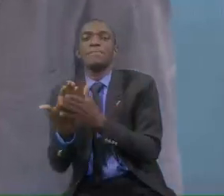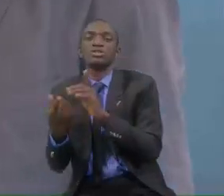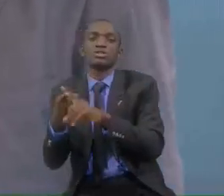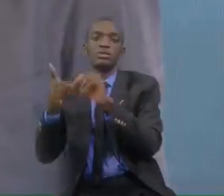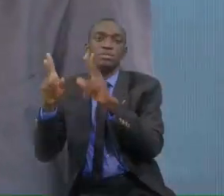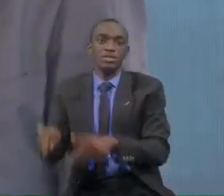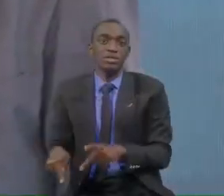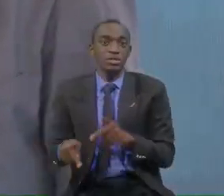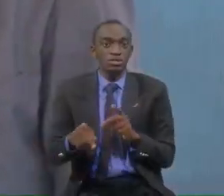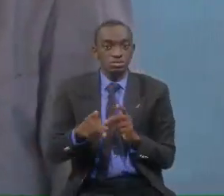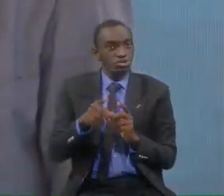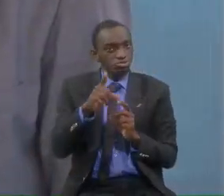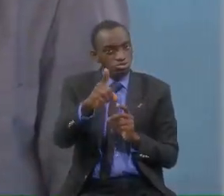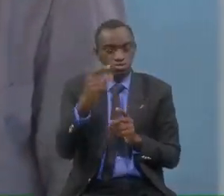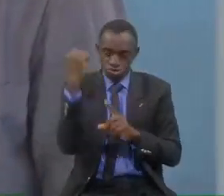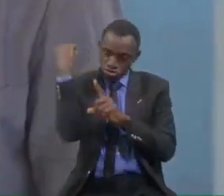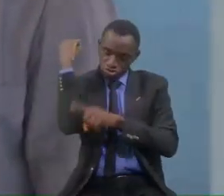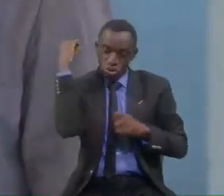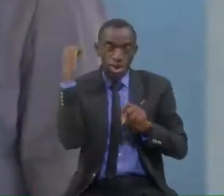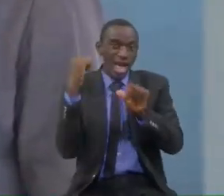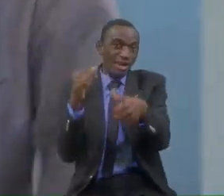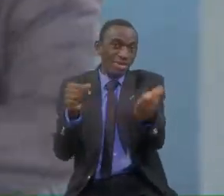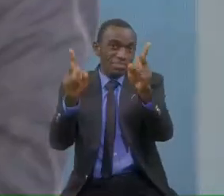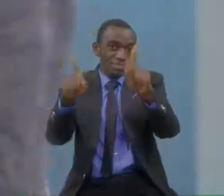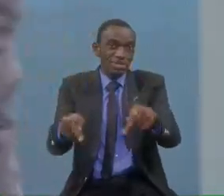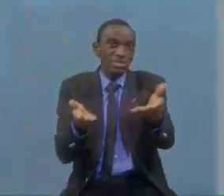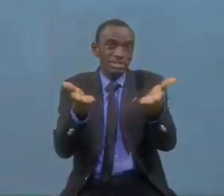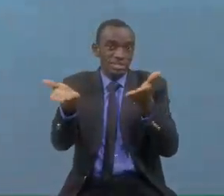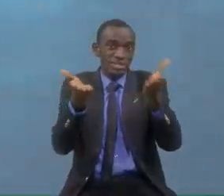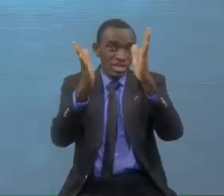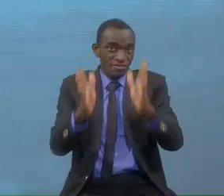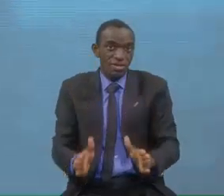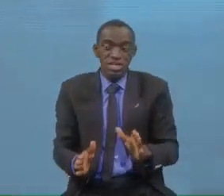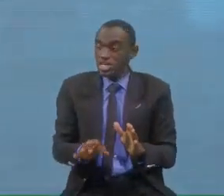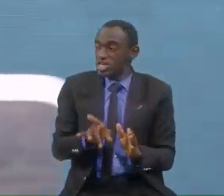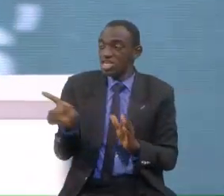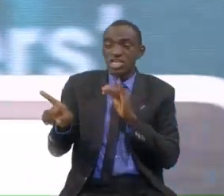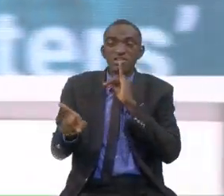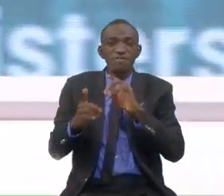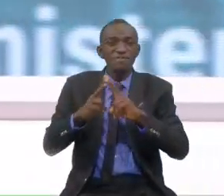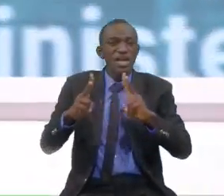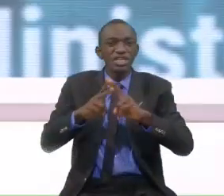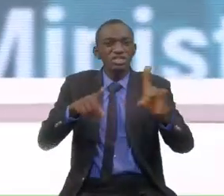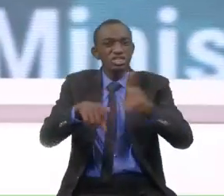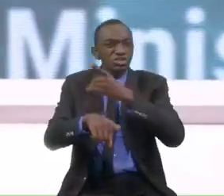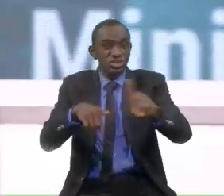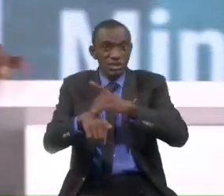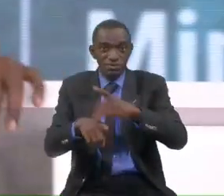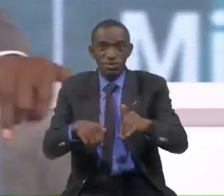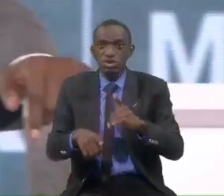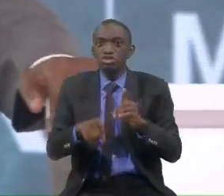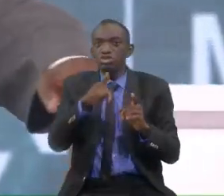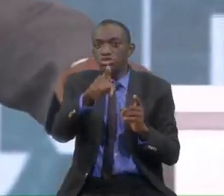dutiful, knowledgeable, he's an expert, and you visited their company, and then you begin to talk